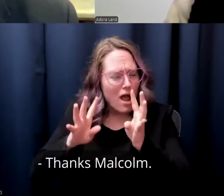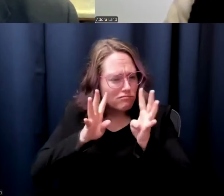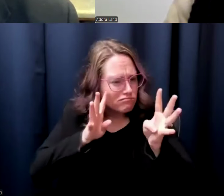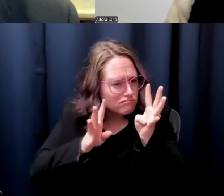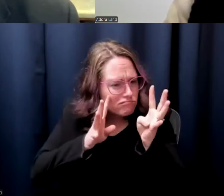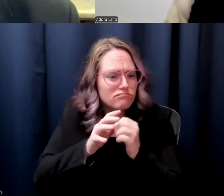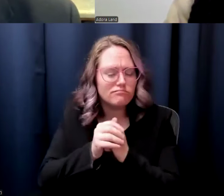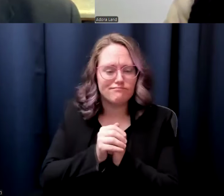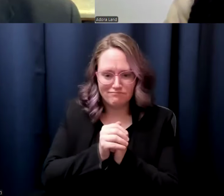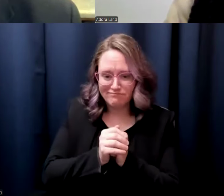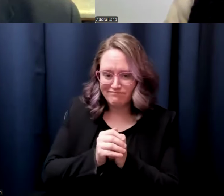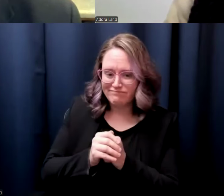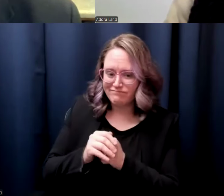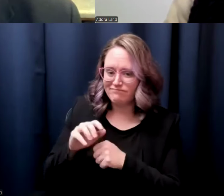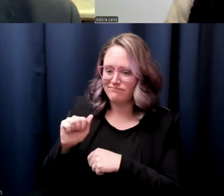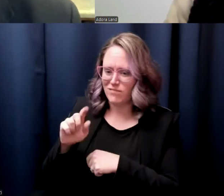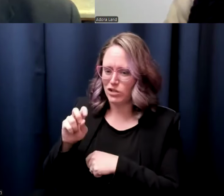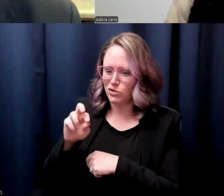Malcolm.